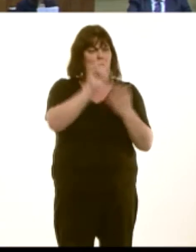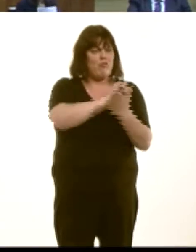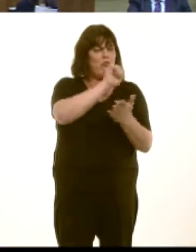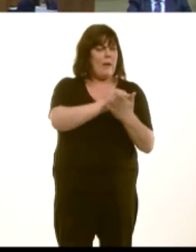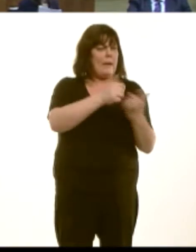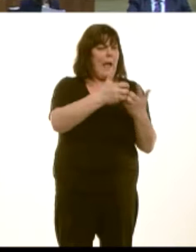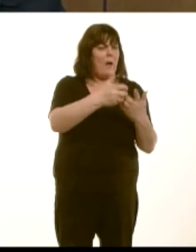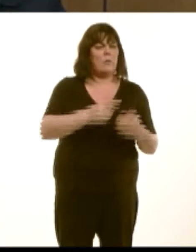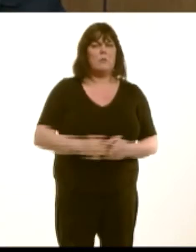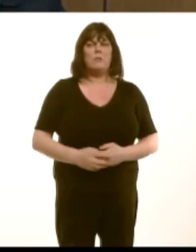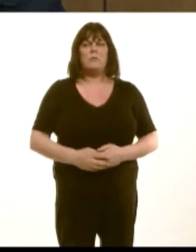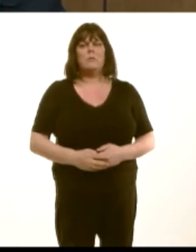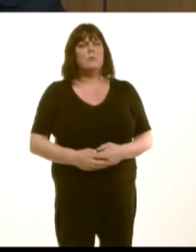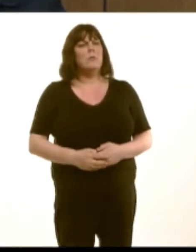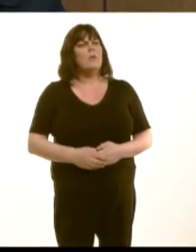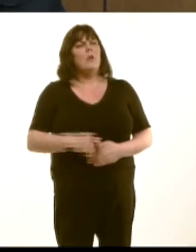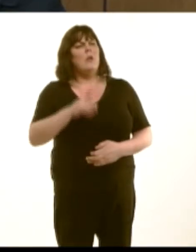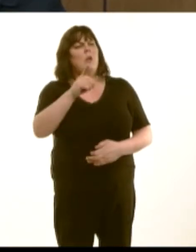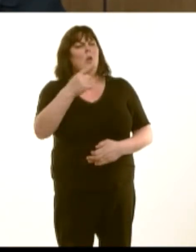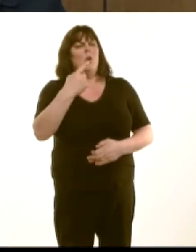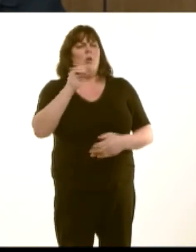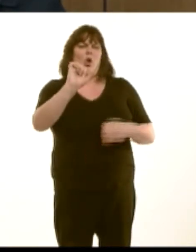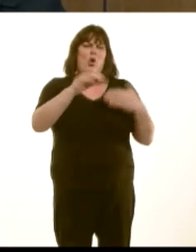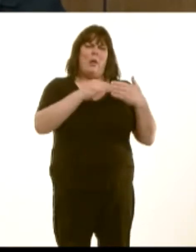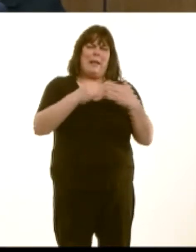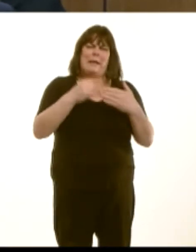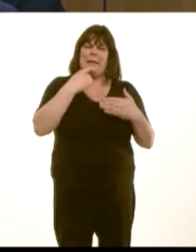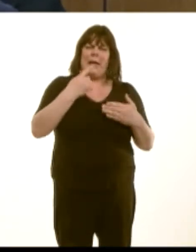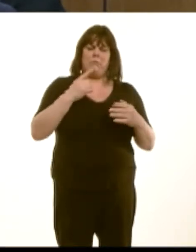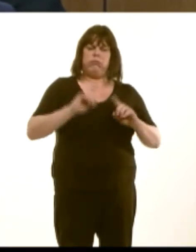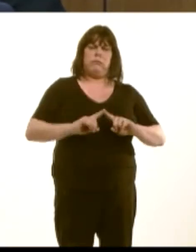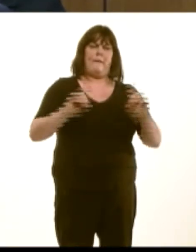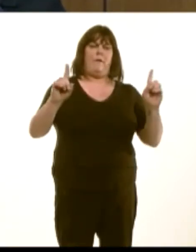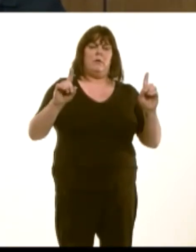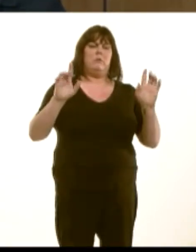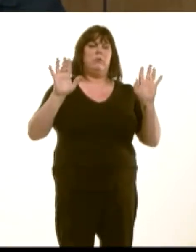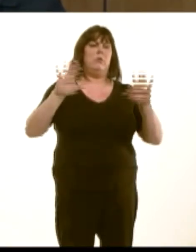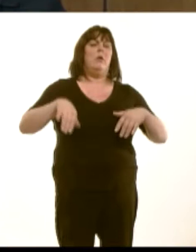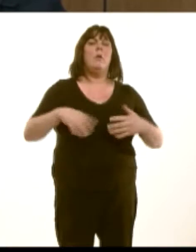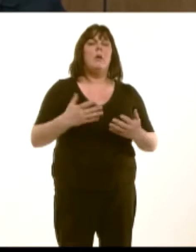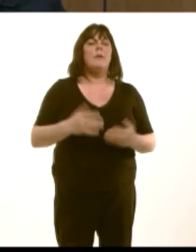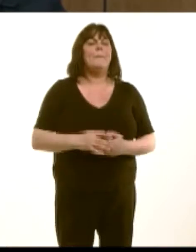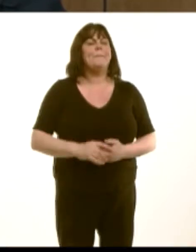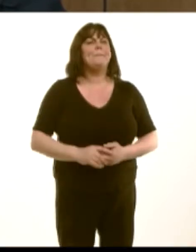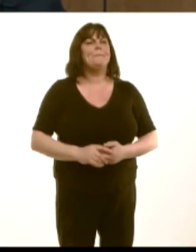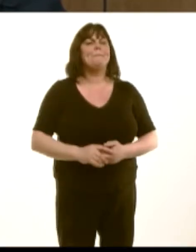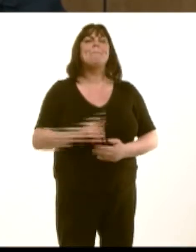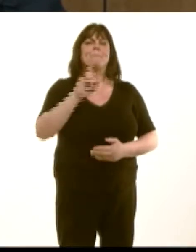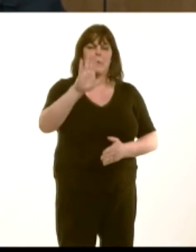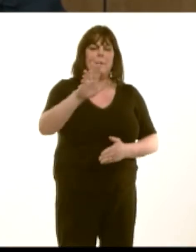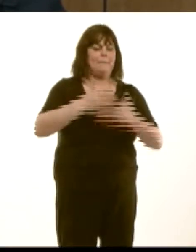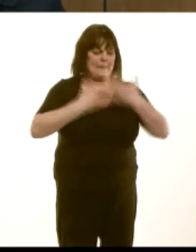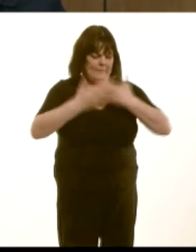That seems to be completely different to what was said by her leader. But there we are. I'll try to answer her question. The reality is this, that Cardiff